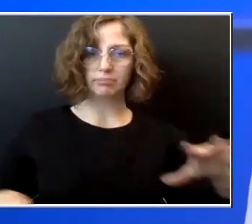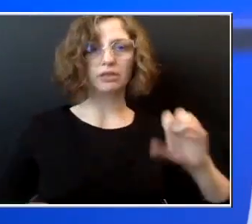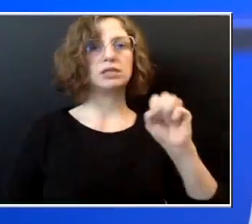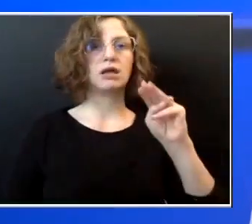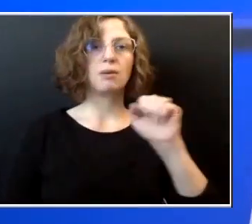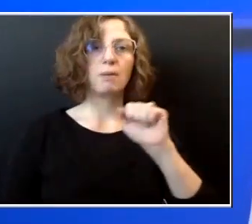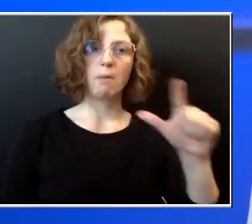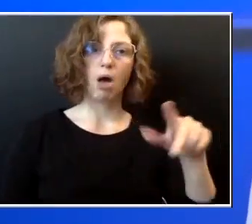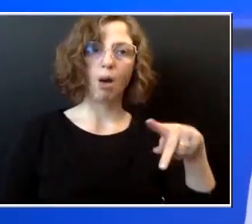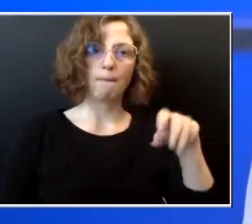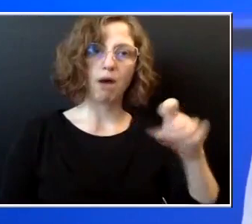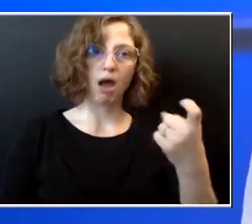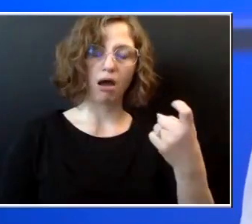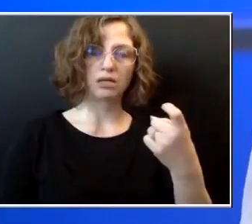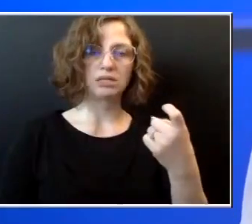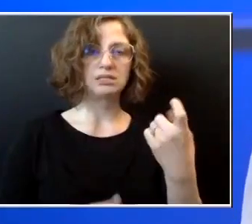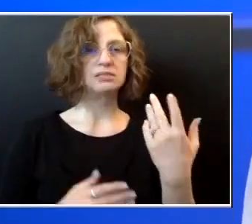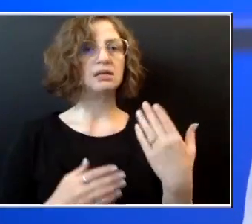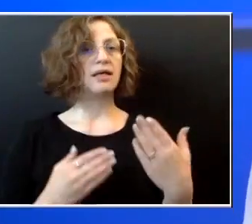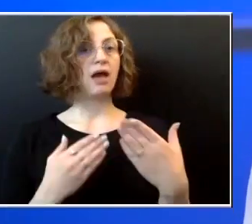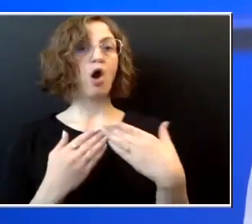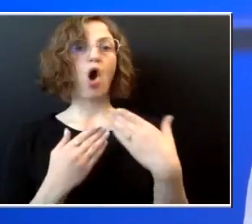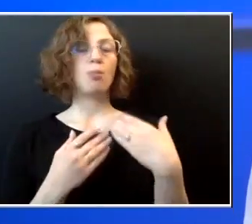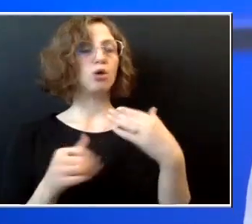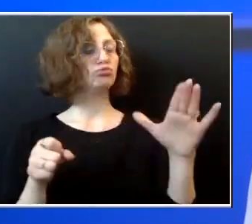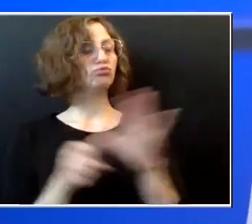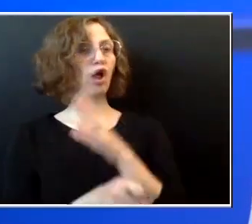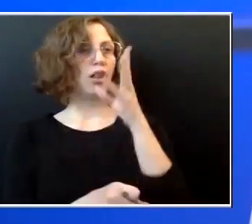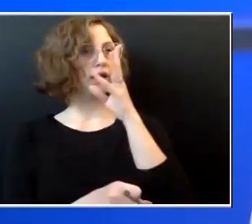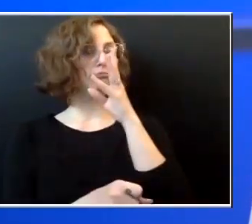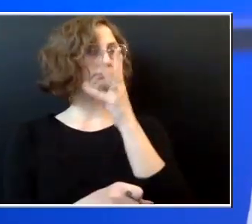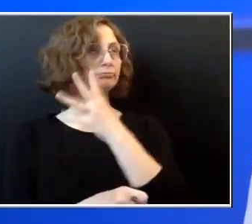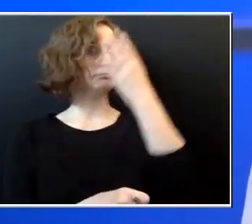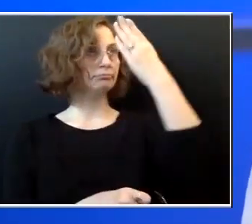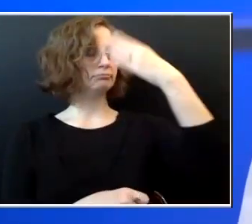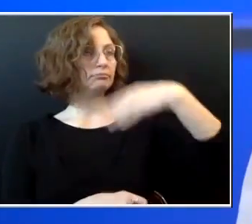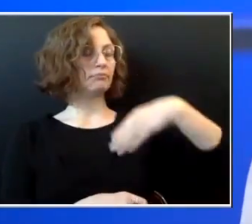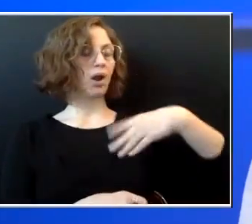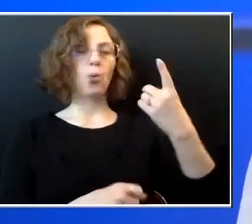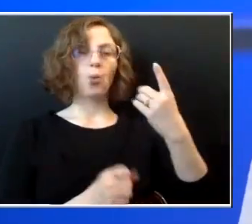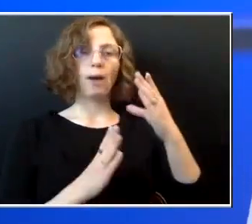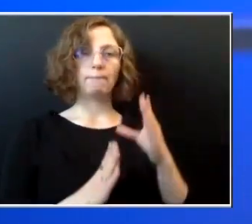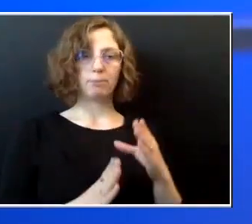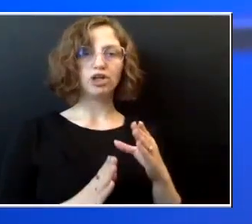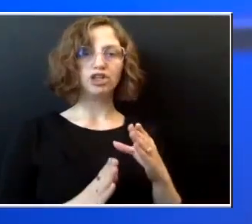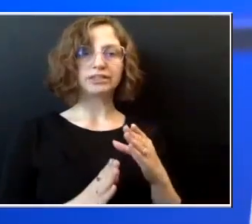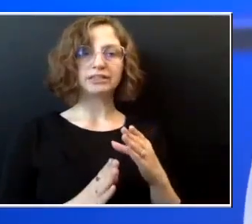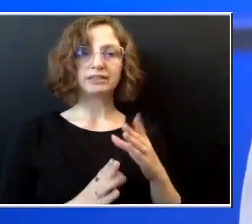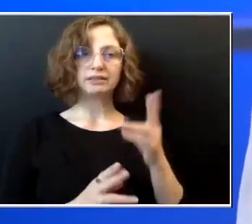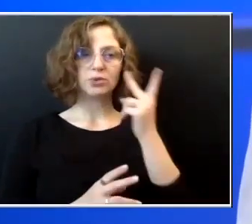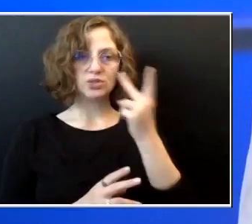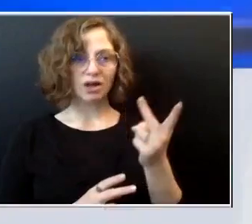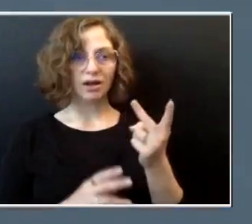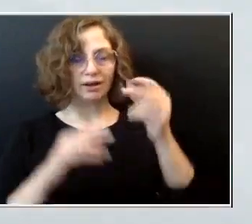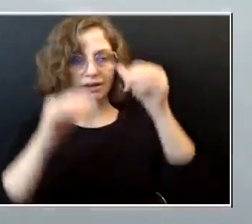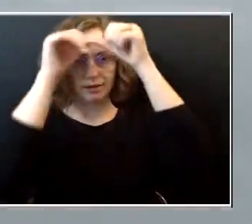was one person who saw a part of it and sort of was the clue to the existence of it. We'll maybe have a slide for